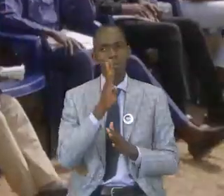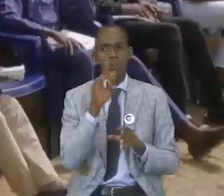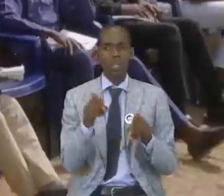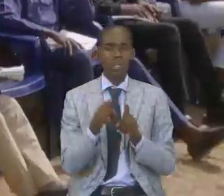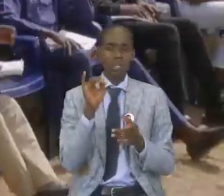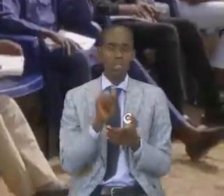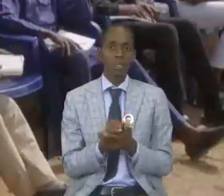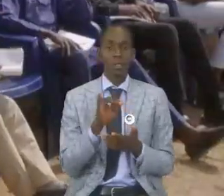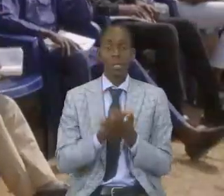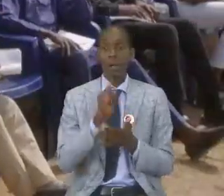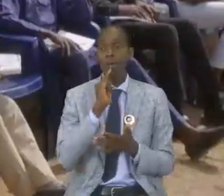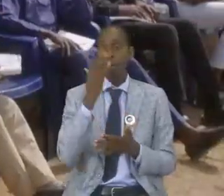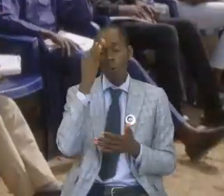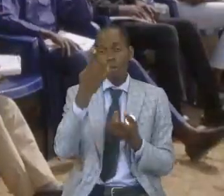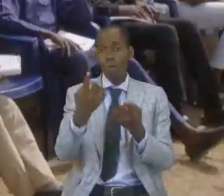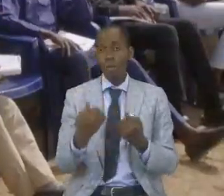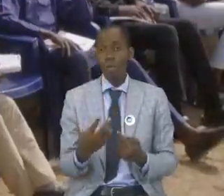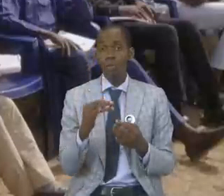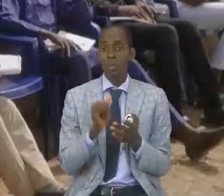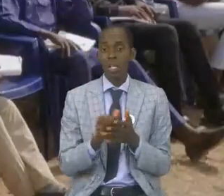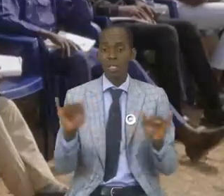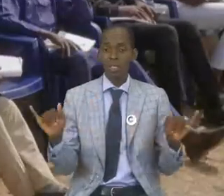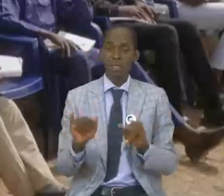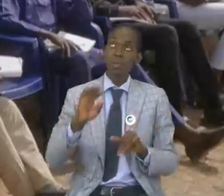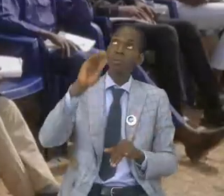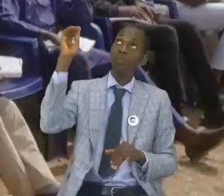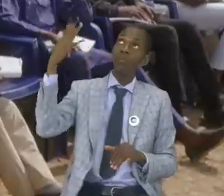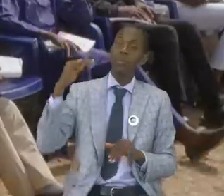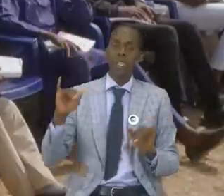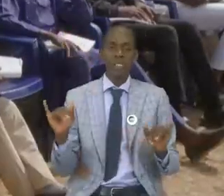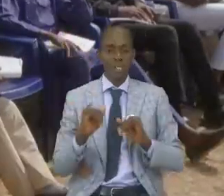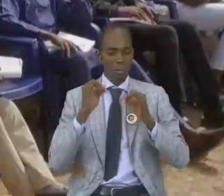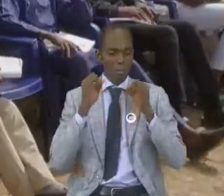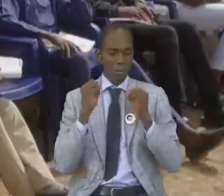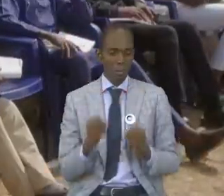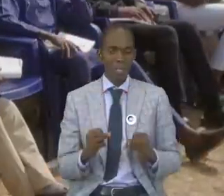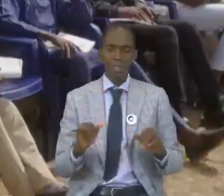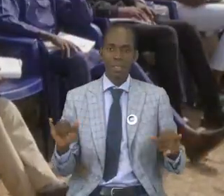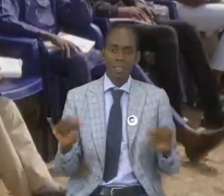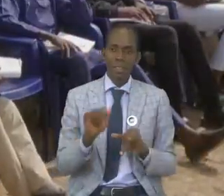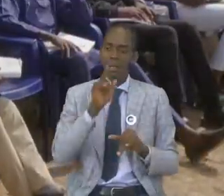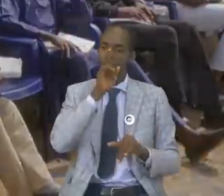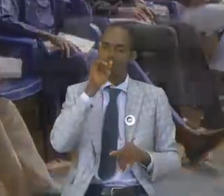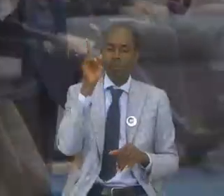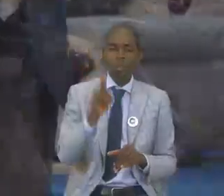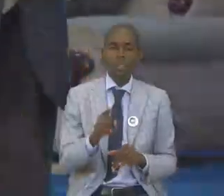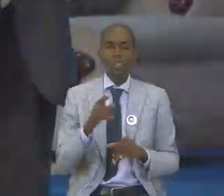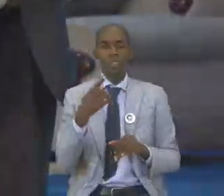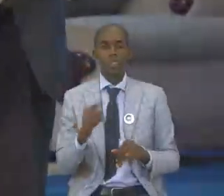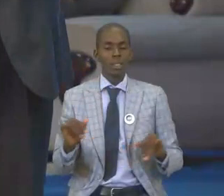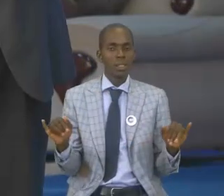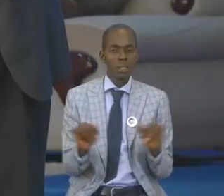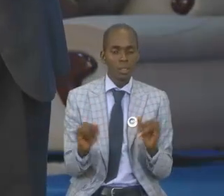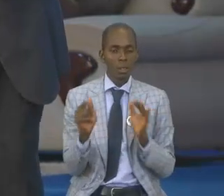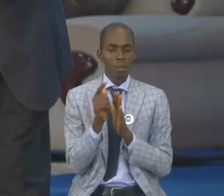came, so that the same grace and the same power and the same assurance and the same authority